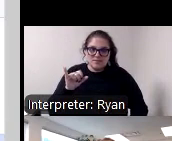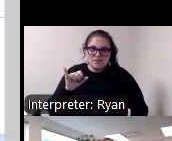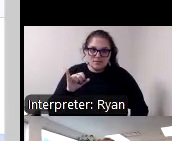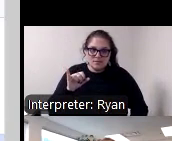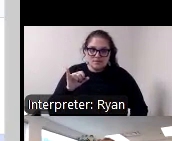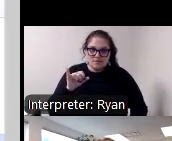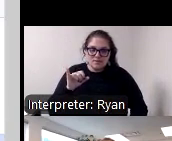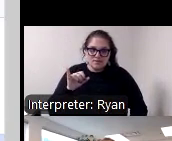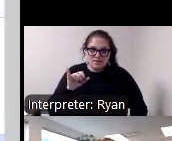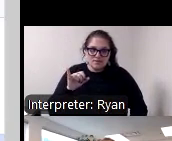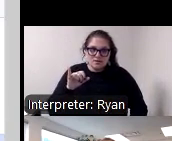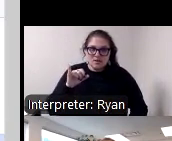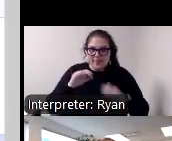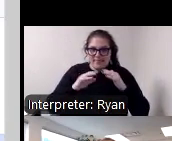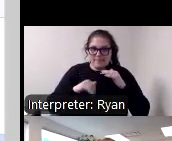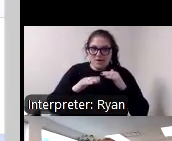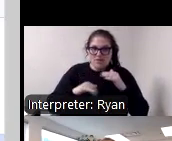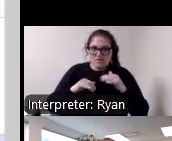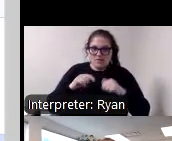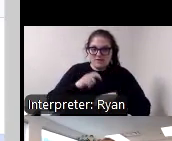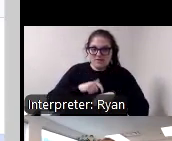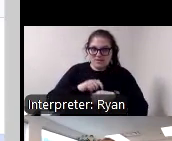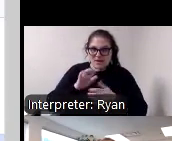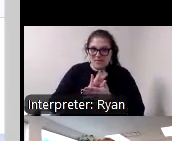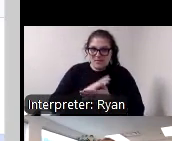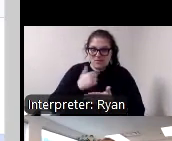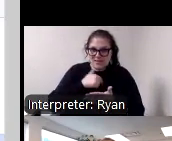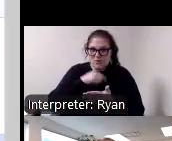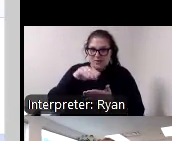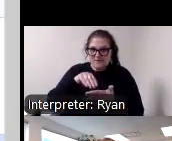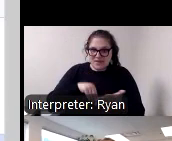page of the timesheet that we all have to fill out.